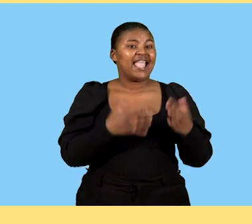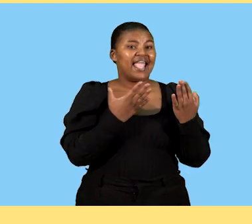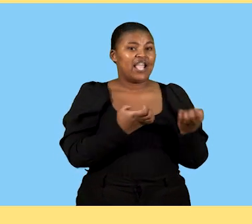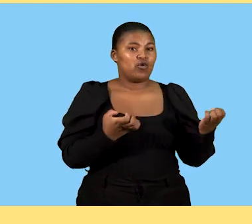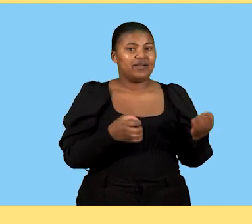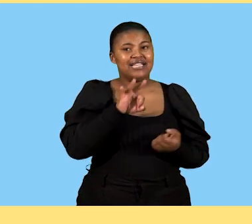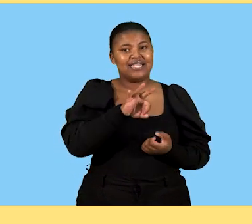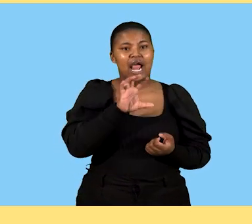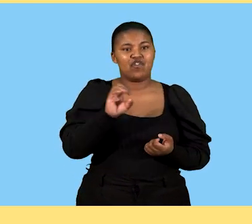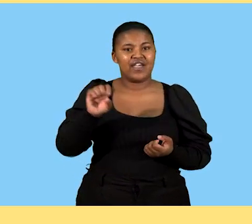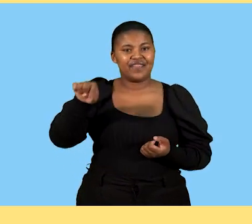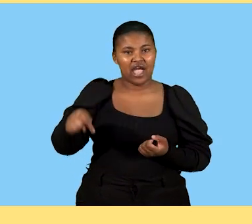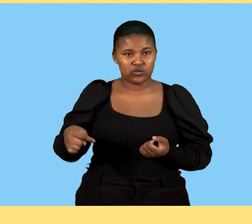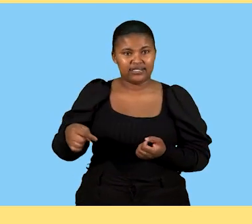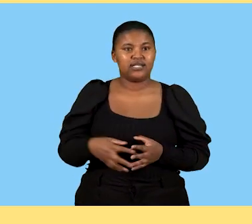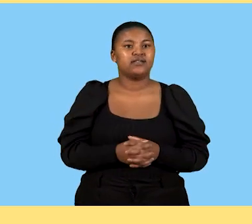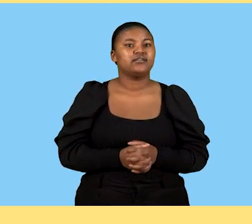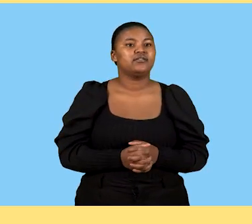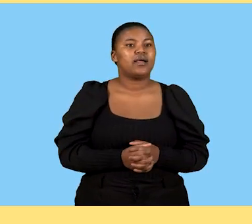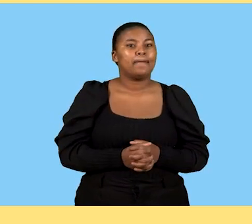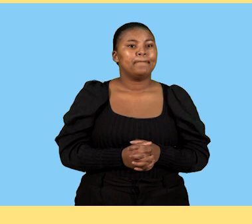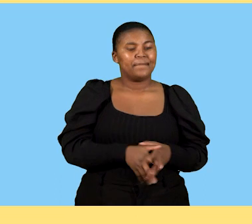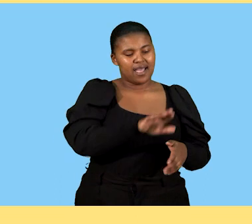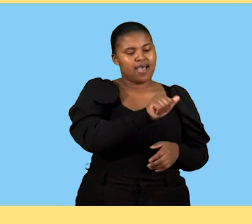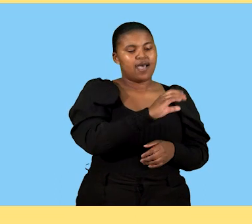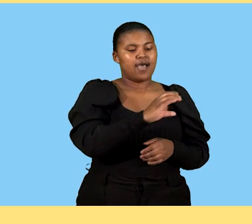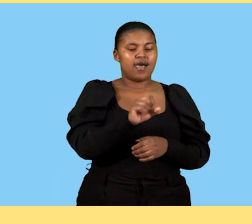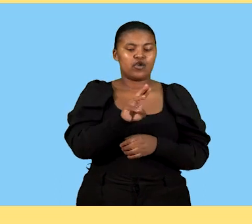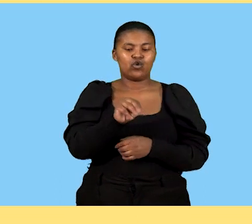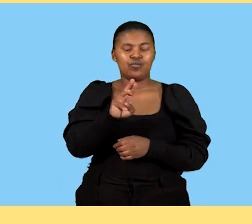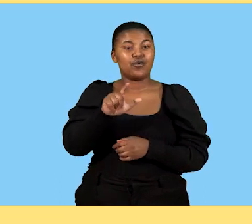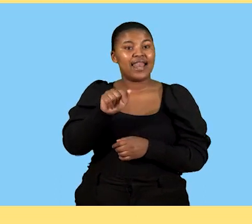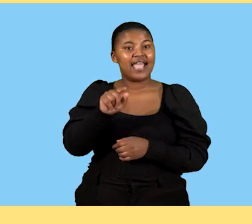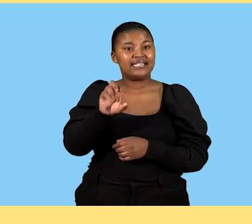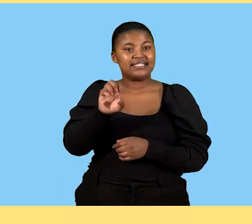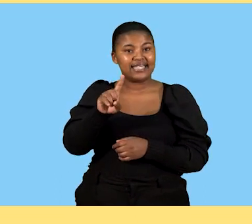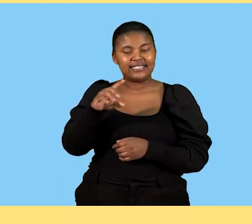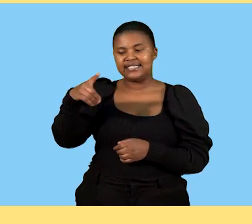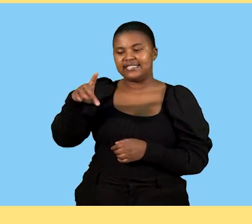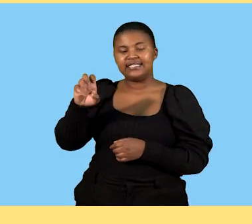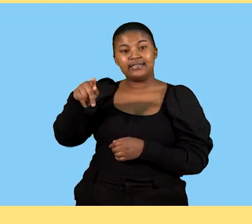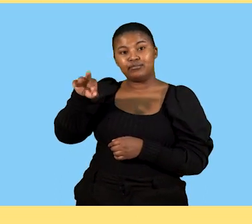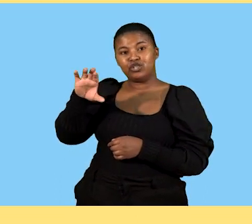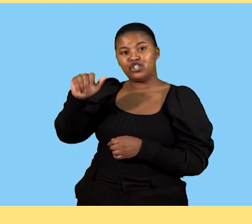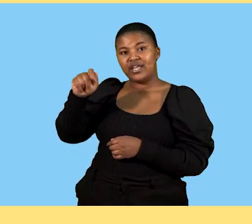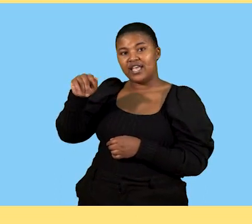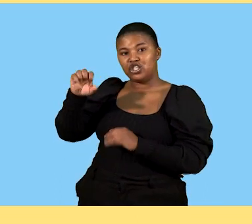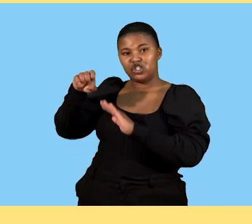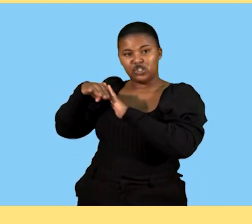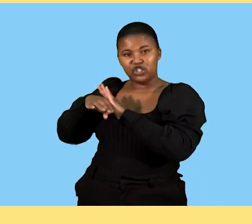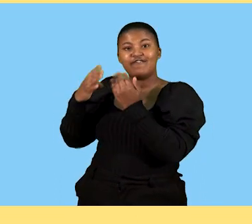have equipment of 300,000 and accumulated depreciation on equipment is 57,000.